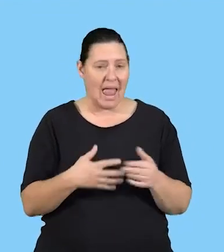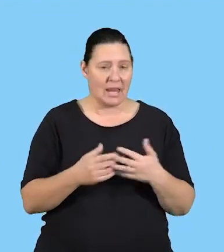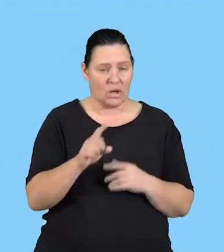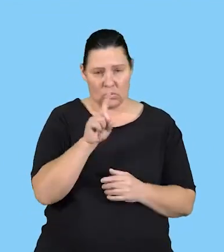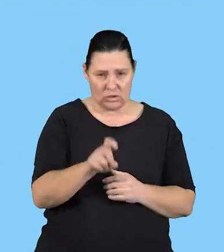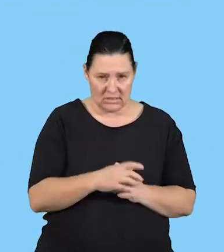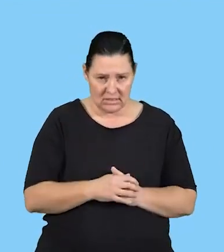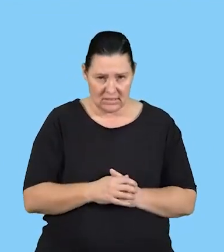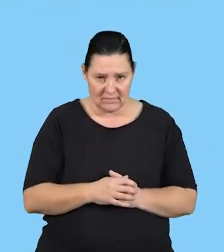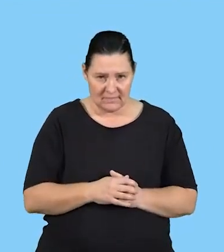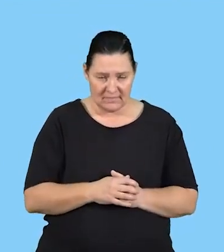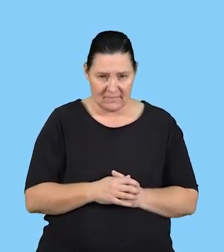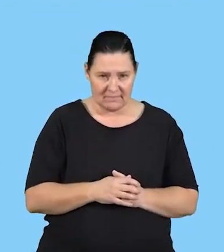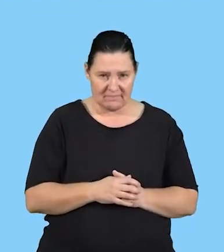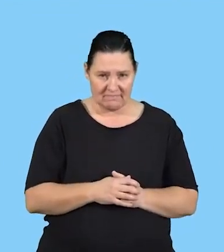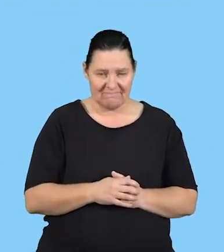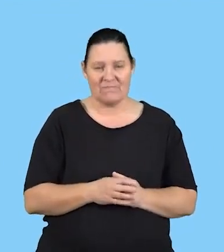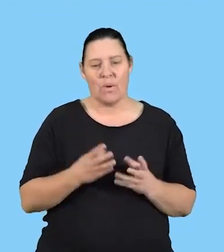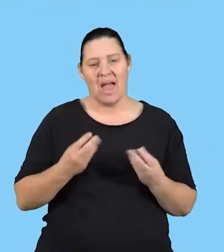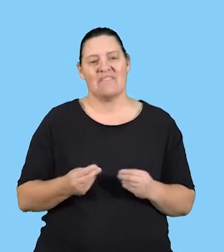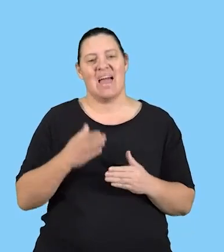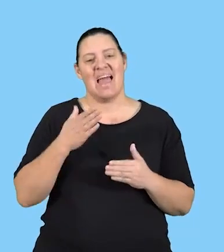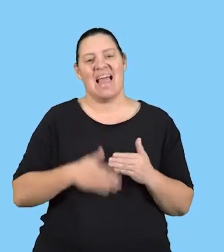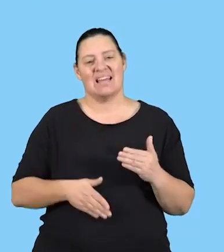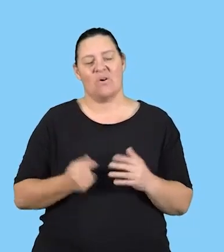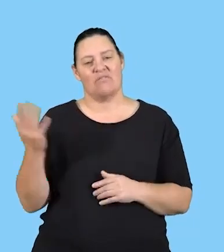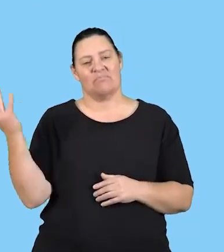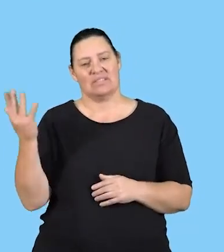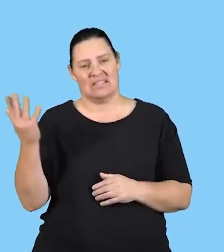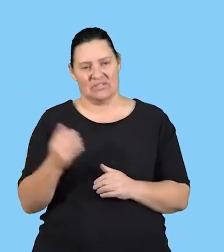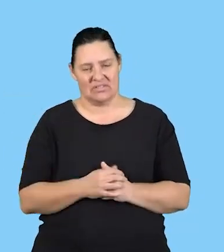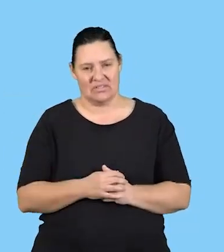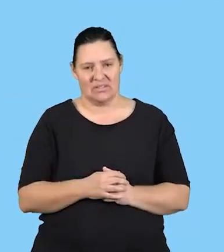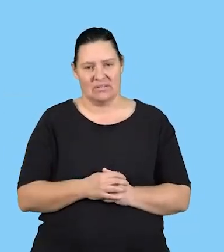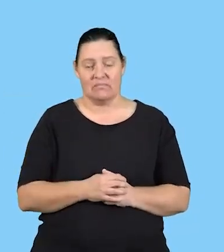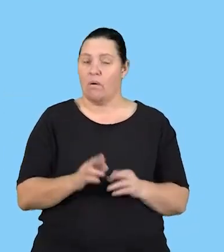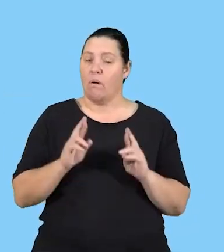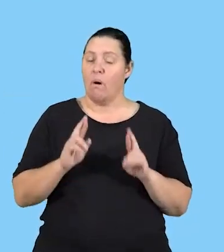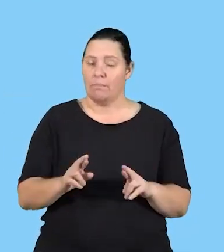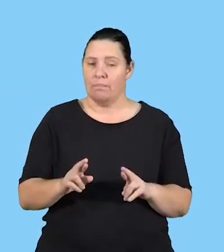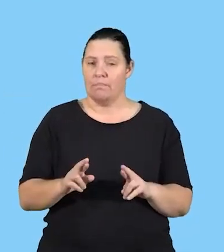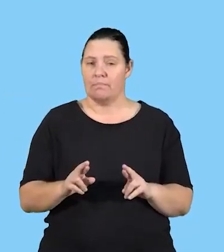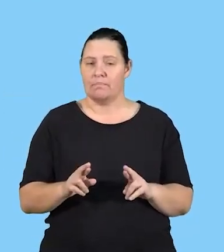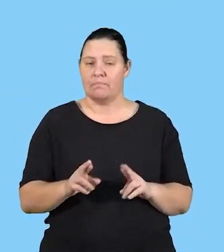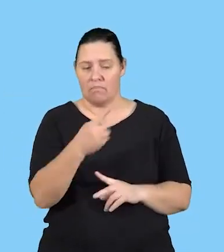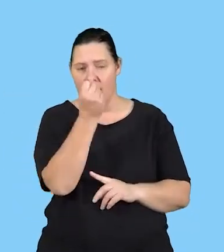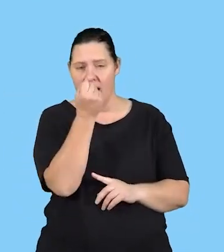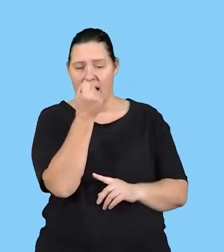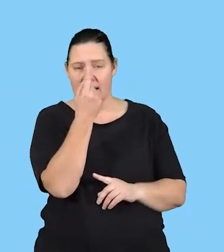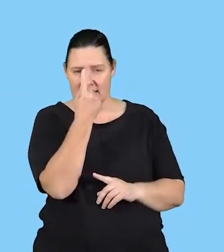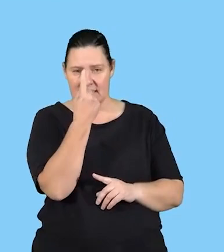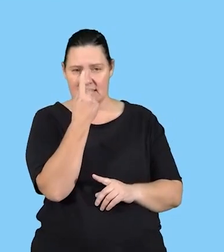questions. We have come to the end of our presentation. I hope you have understood the